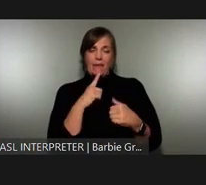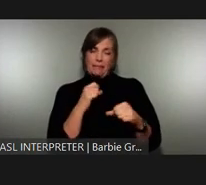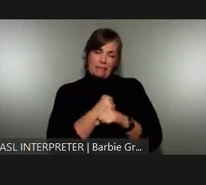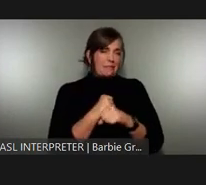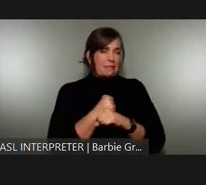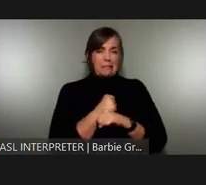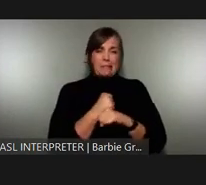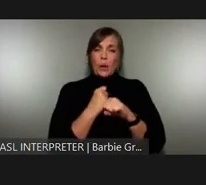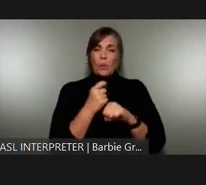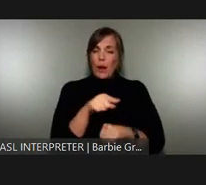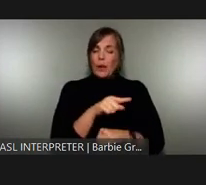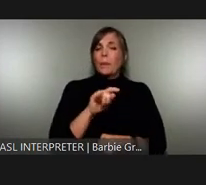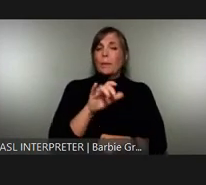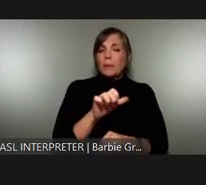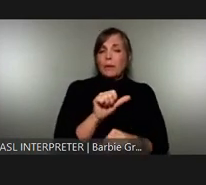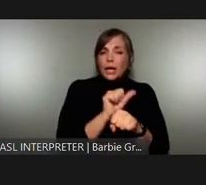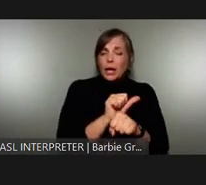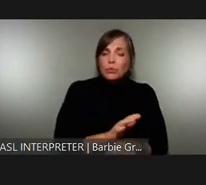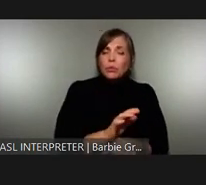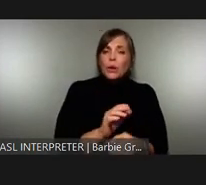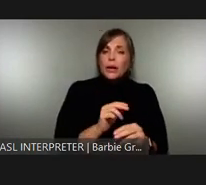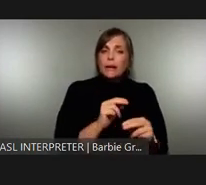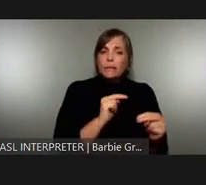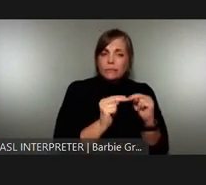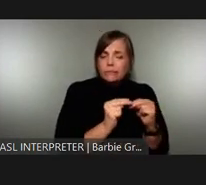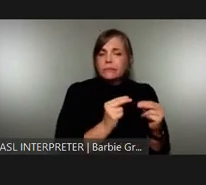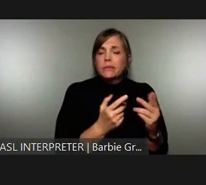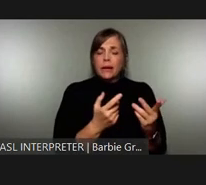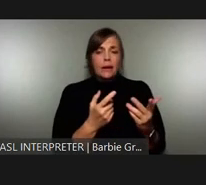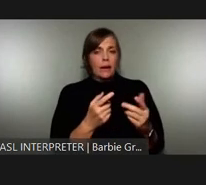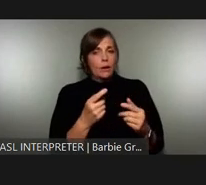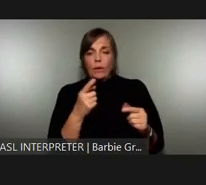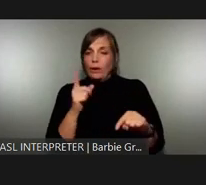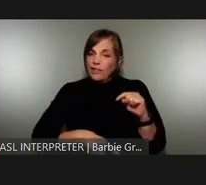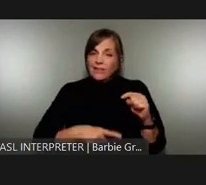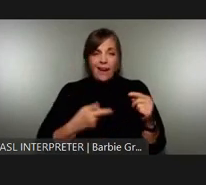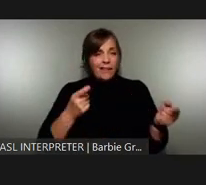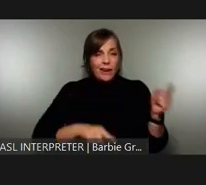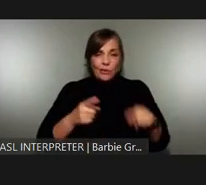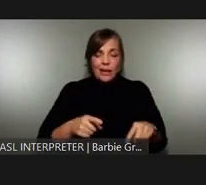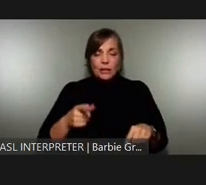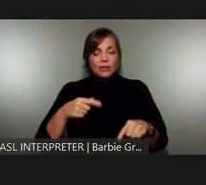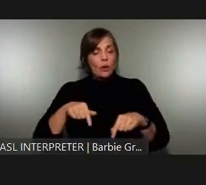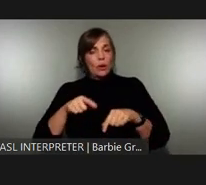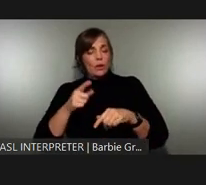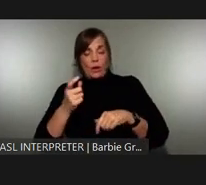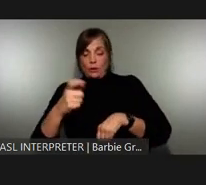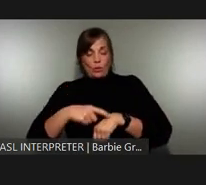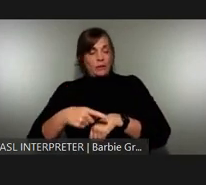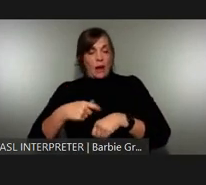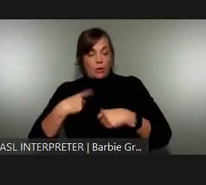couldn't come to agreement on anything, and they were struggling at one point to even figure out how to cover paychecks.